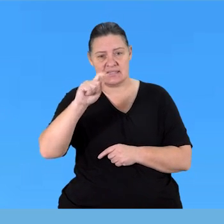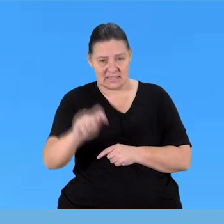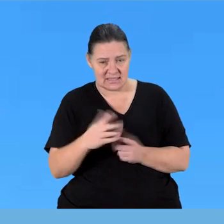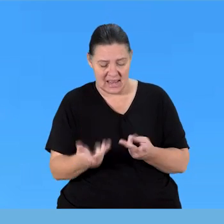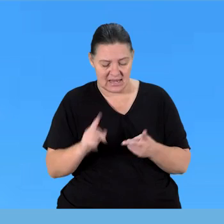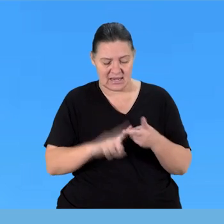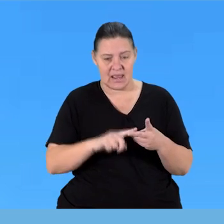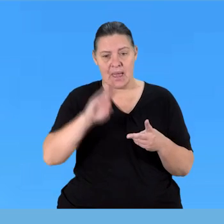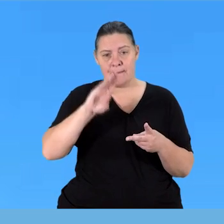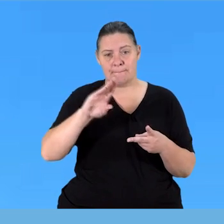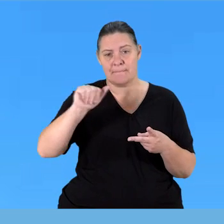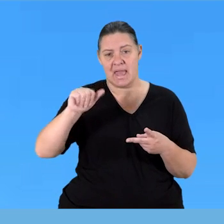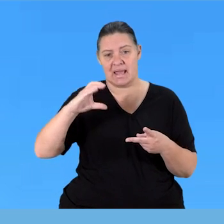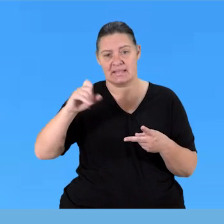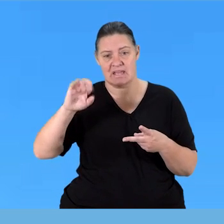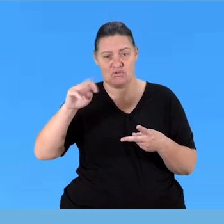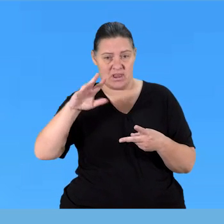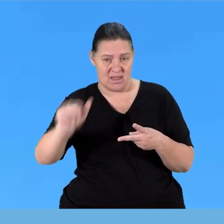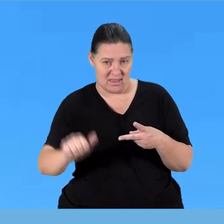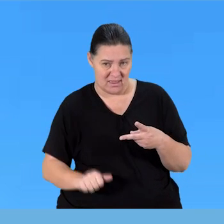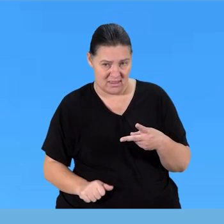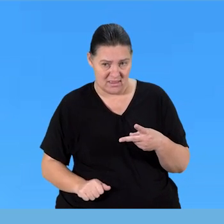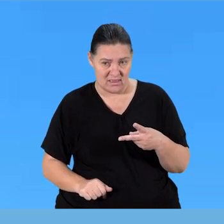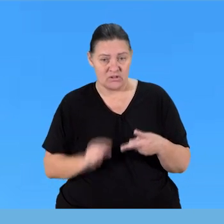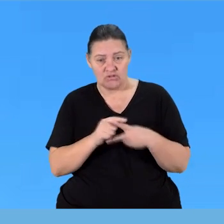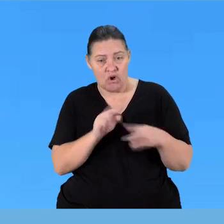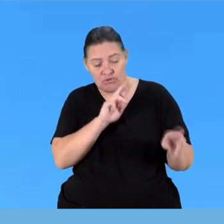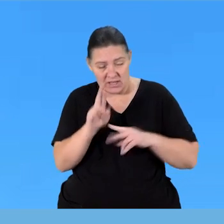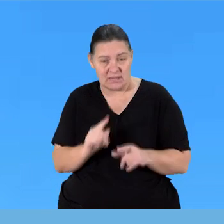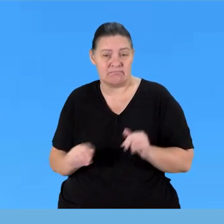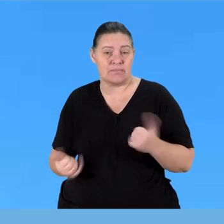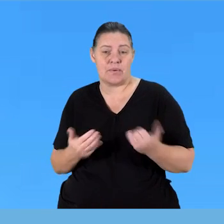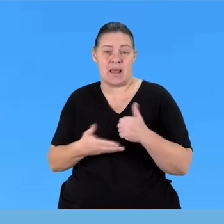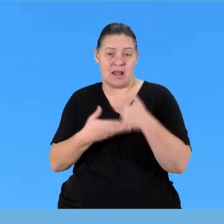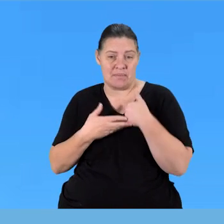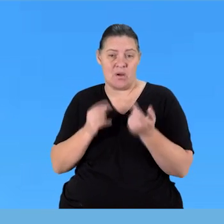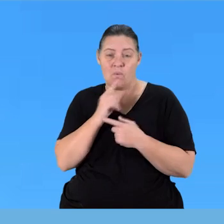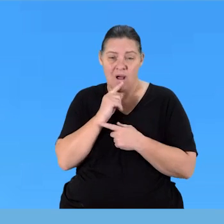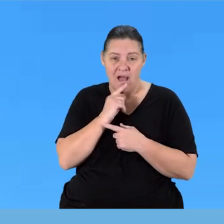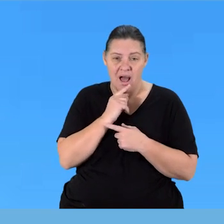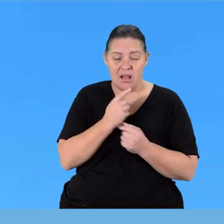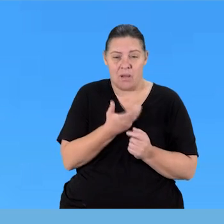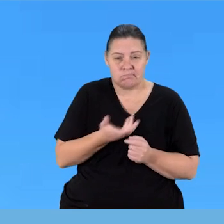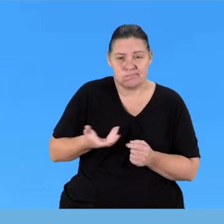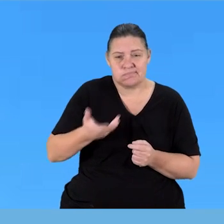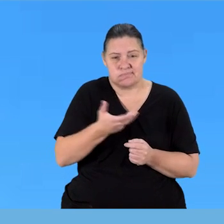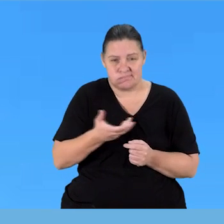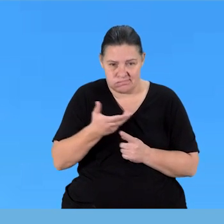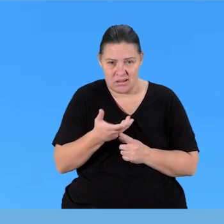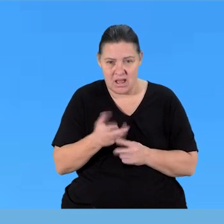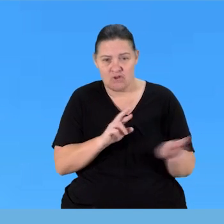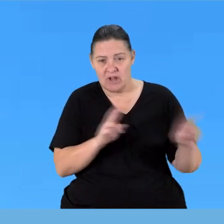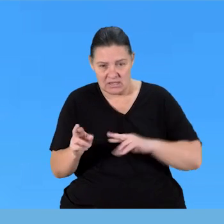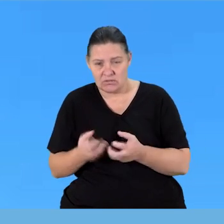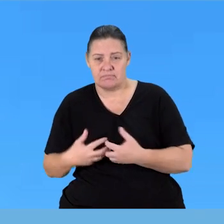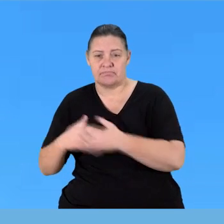bacteria. So these are going to be useful in these particular reactions because they're going to be helping with the fermentation of